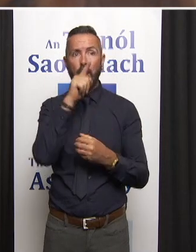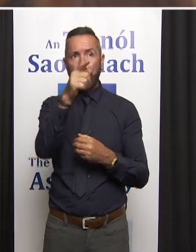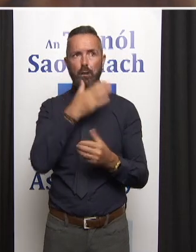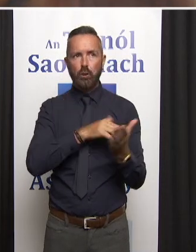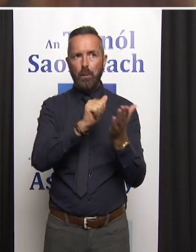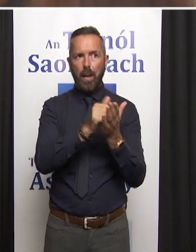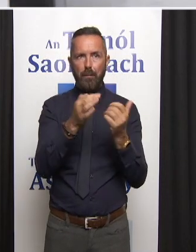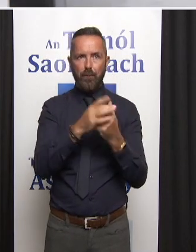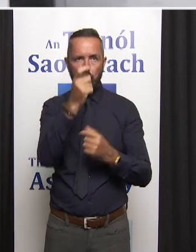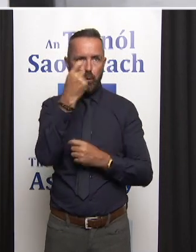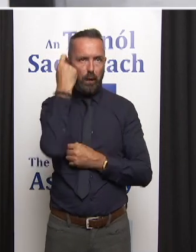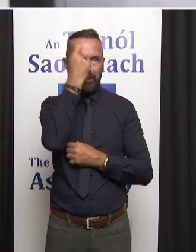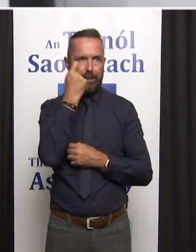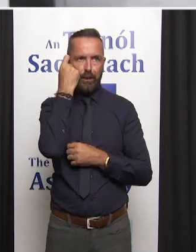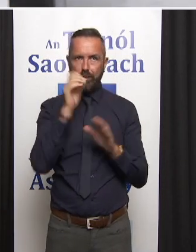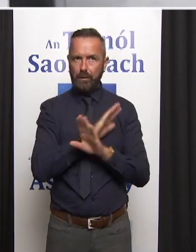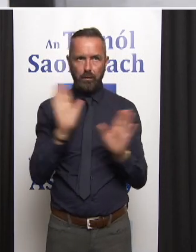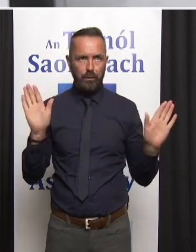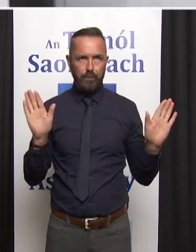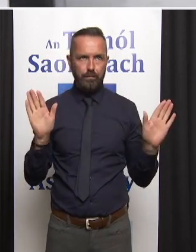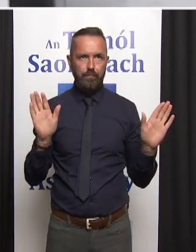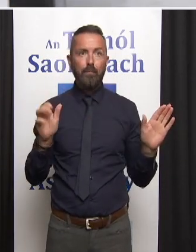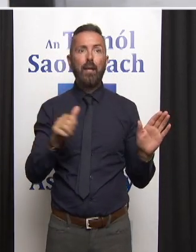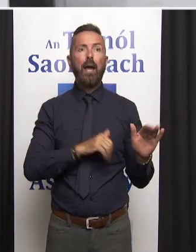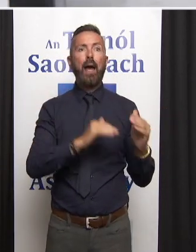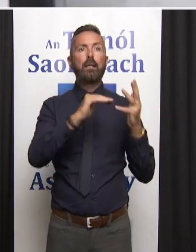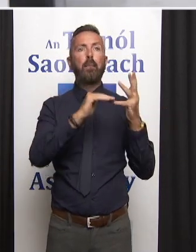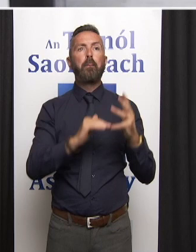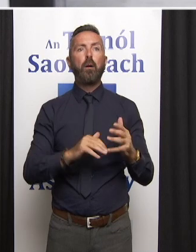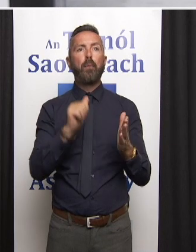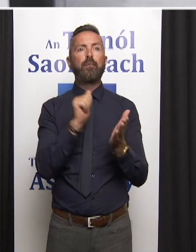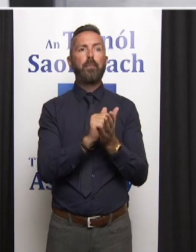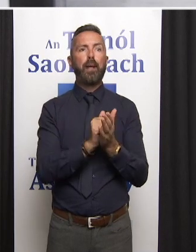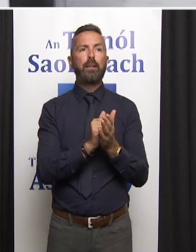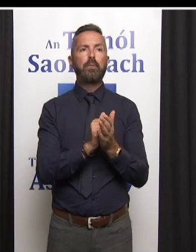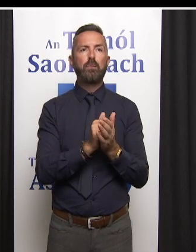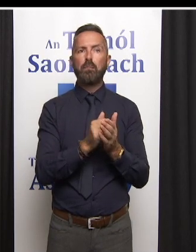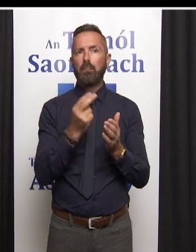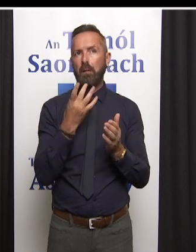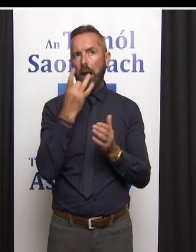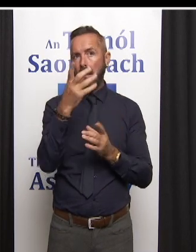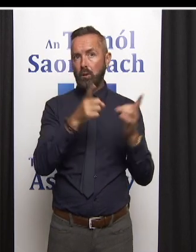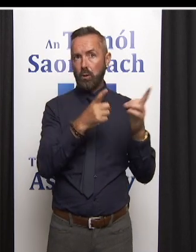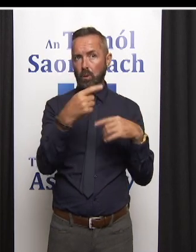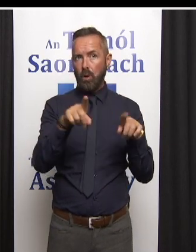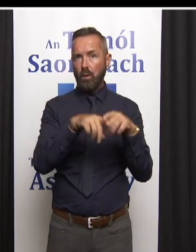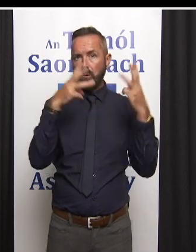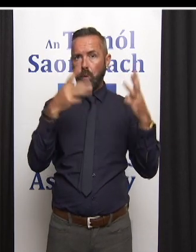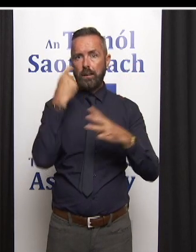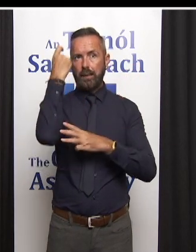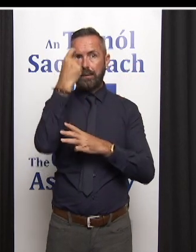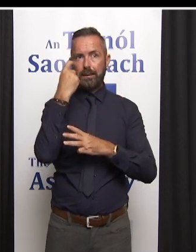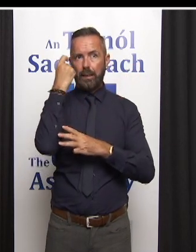deem fit. Also, some at the very bottom of that page we have, do you also want to consider, and it's your choice, the